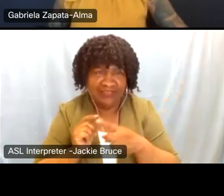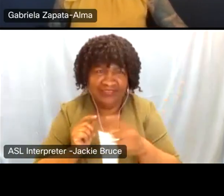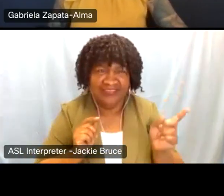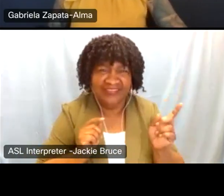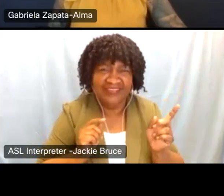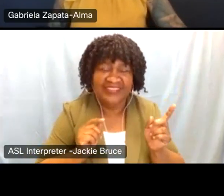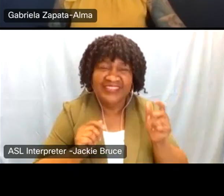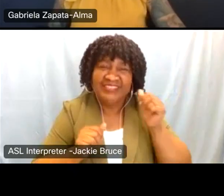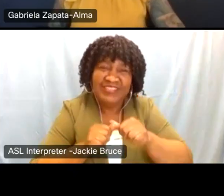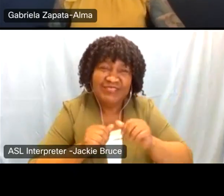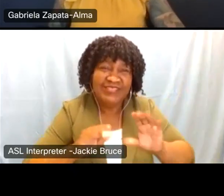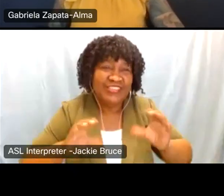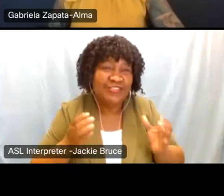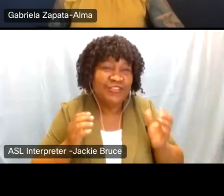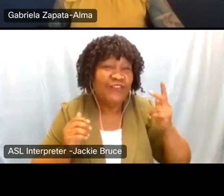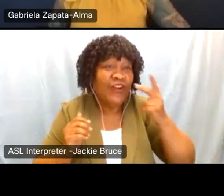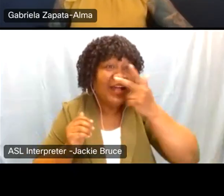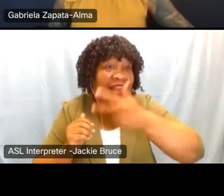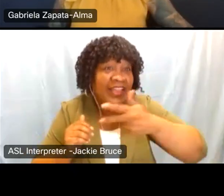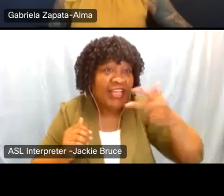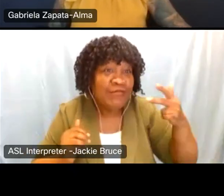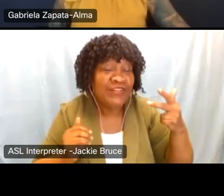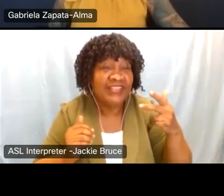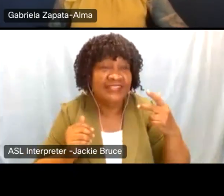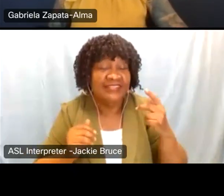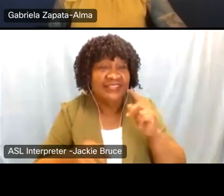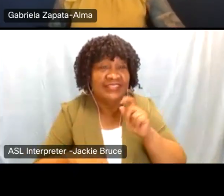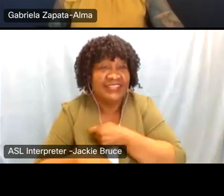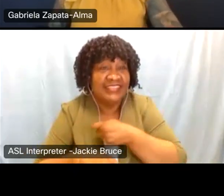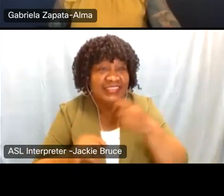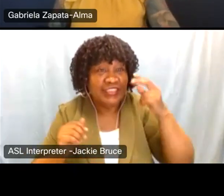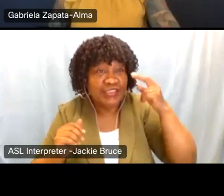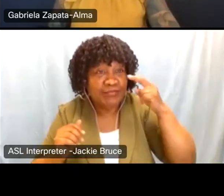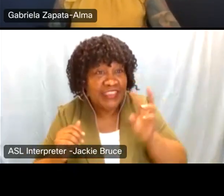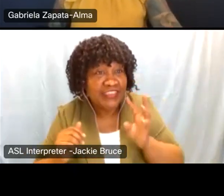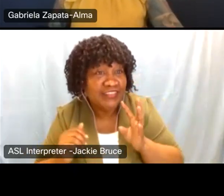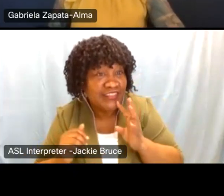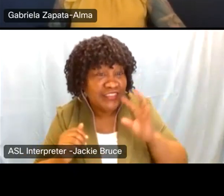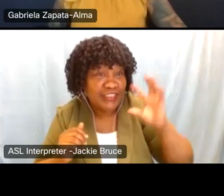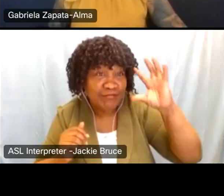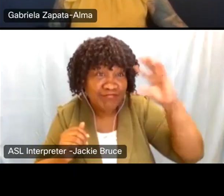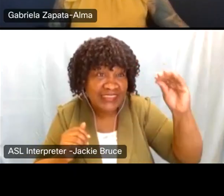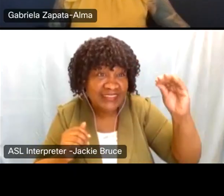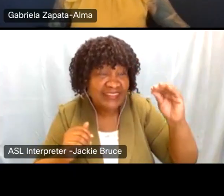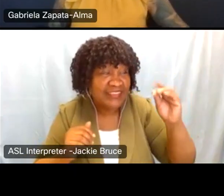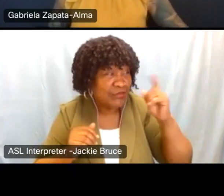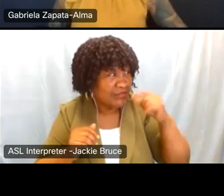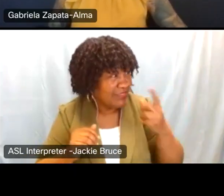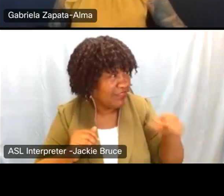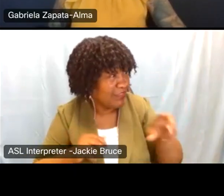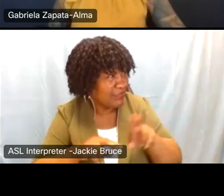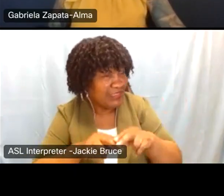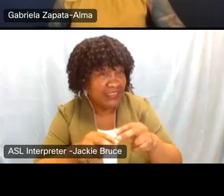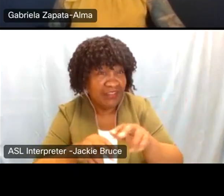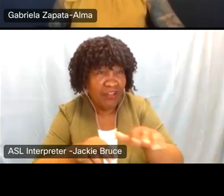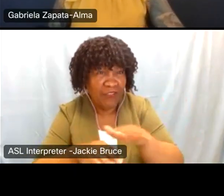is a group for immigrant men, Spanish speaking men. She's going to sit them on the floor. This